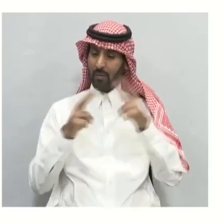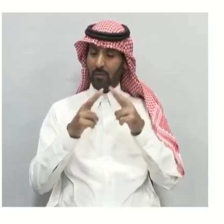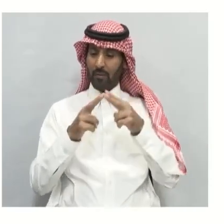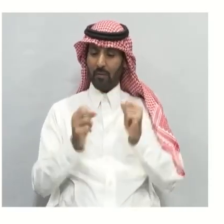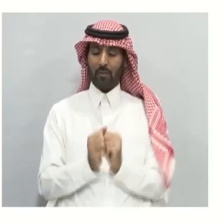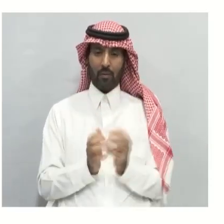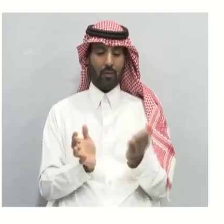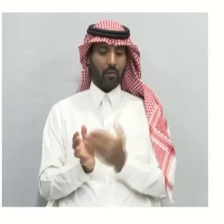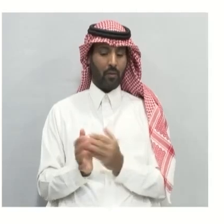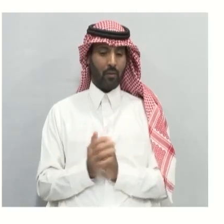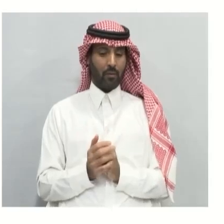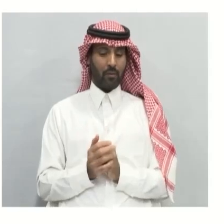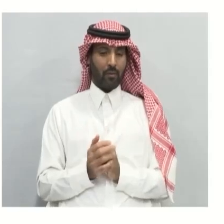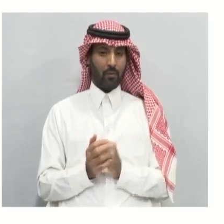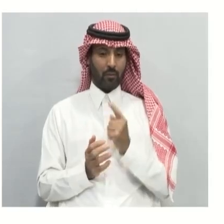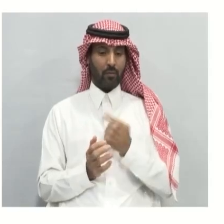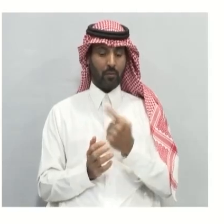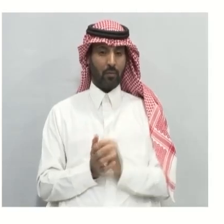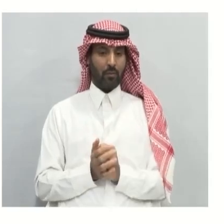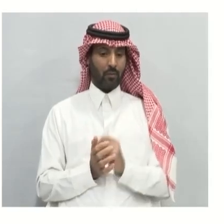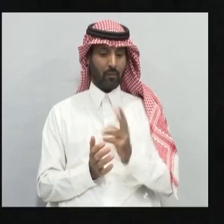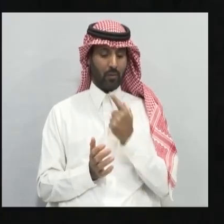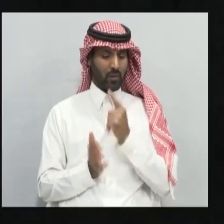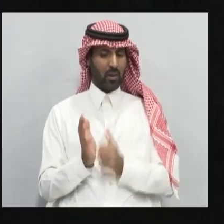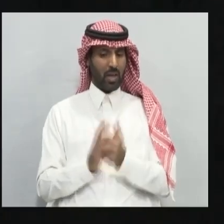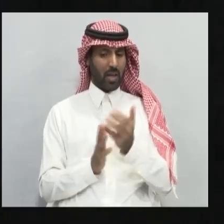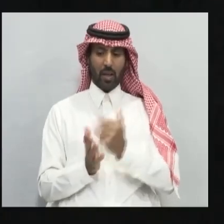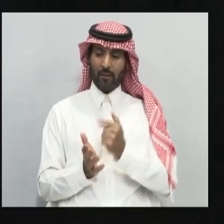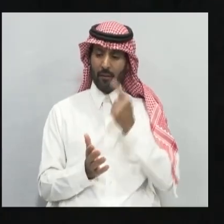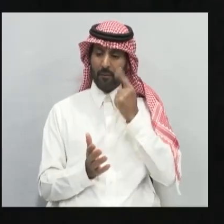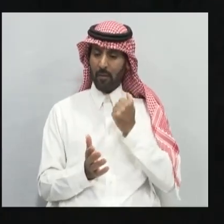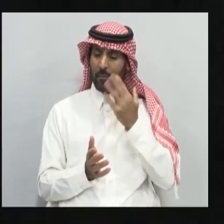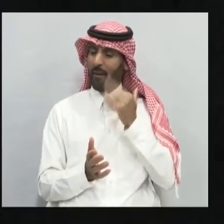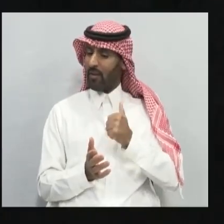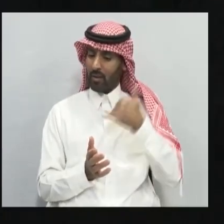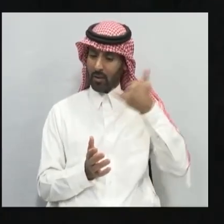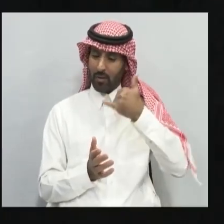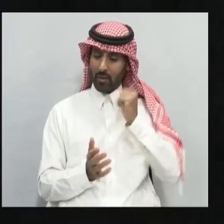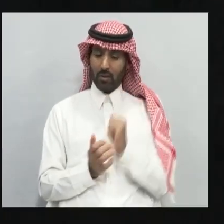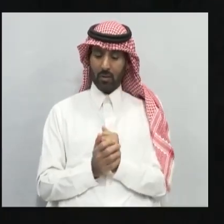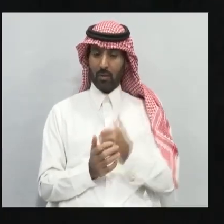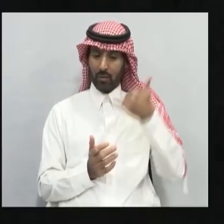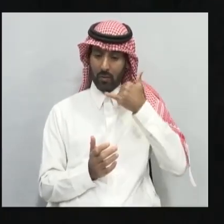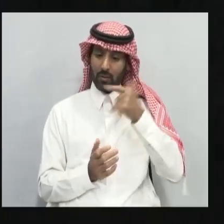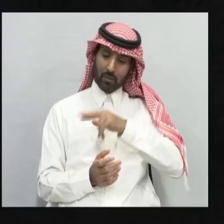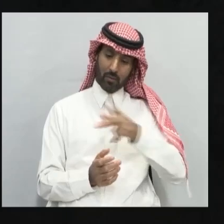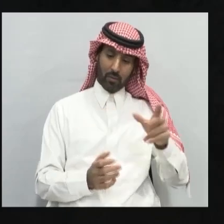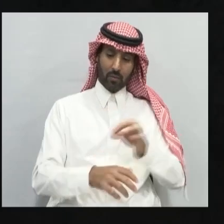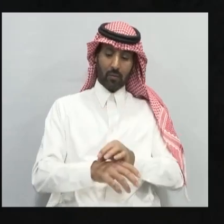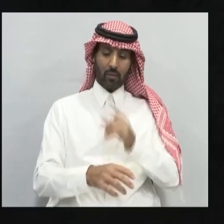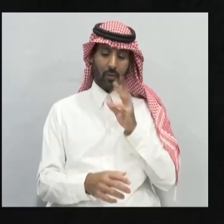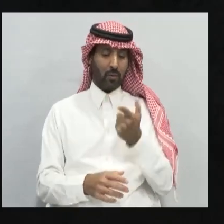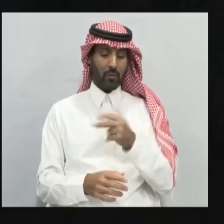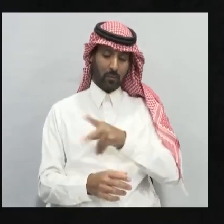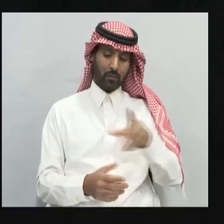electricity. And also you can speak, I can't live without my cell phone. So different people will depend